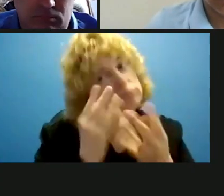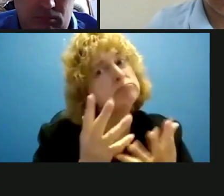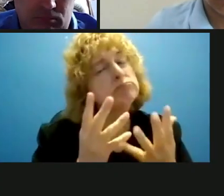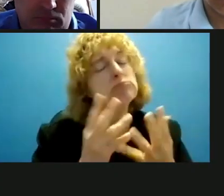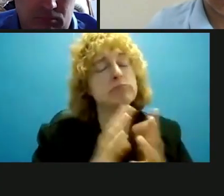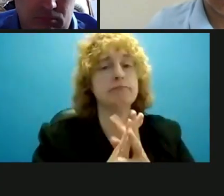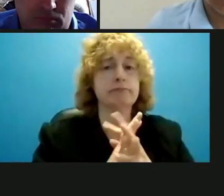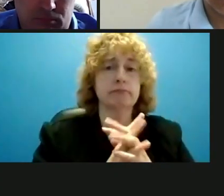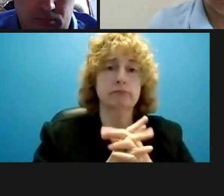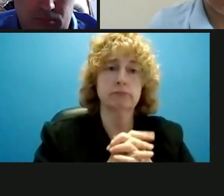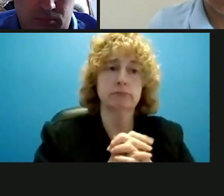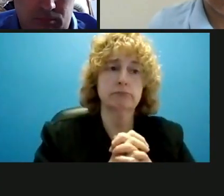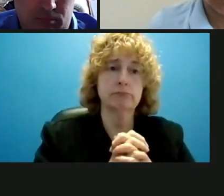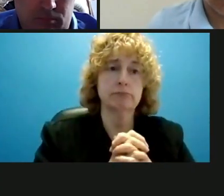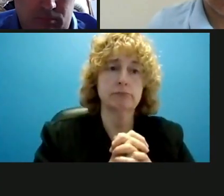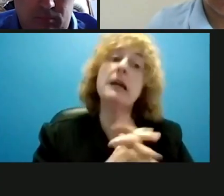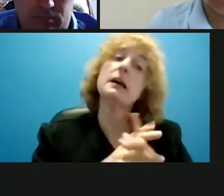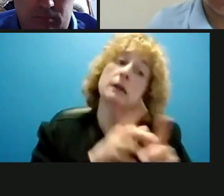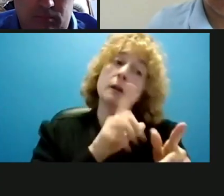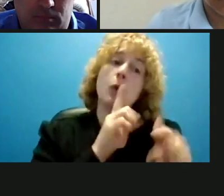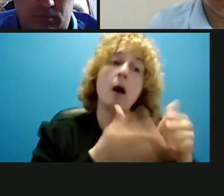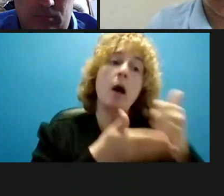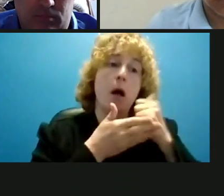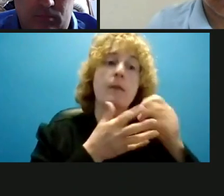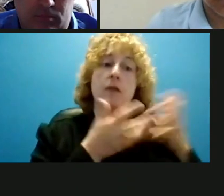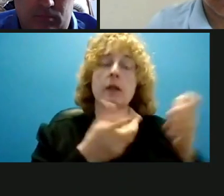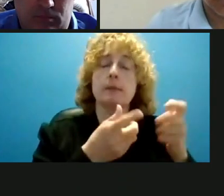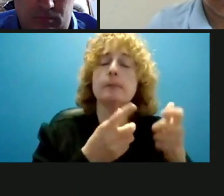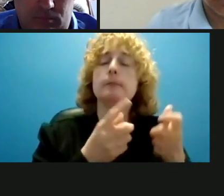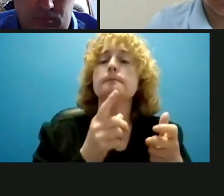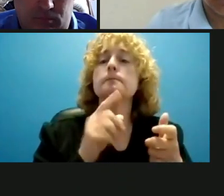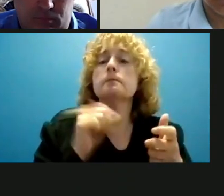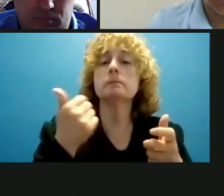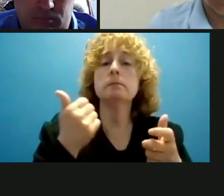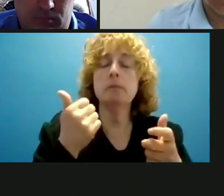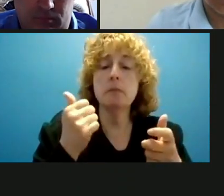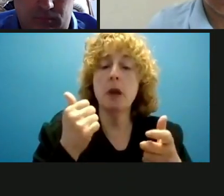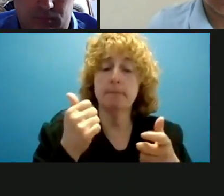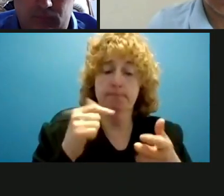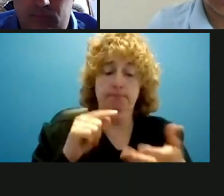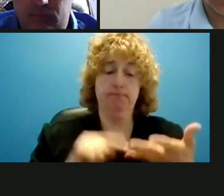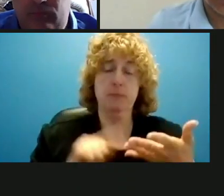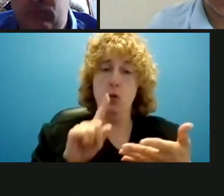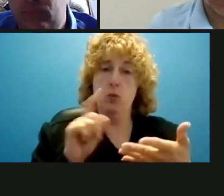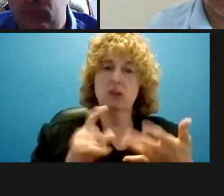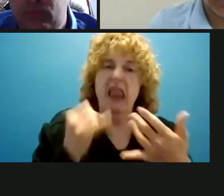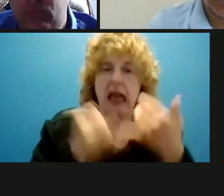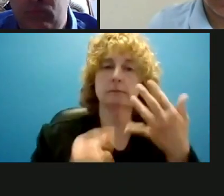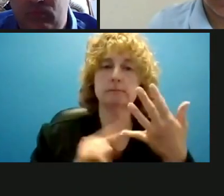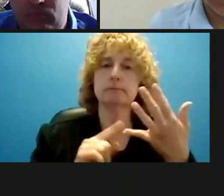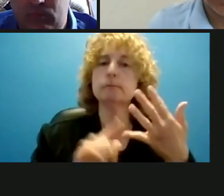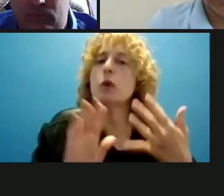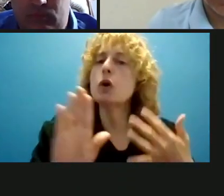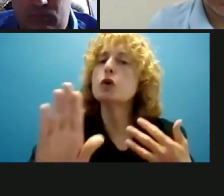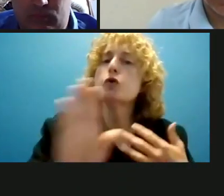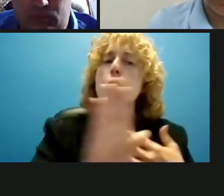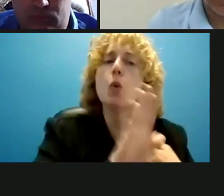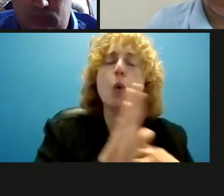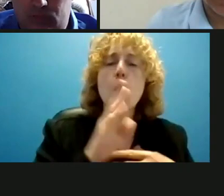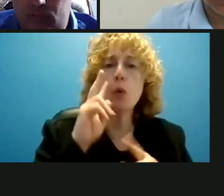Okay. That's really helpful. And then lastly, just from each of your perspectives, how are people getting COVID?